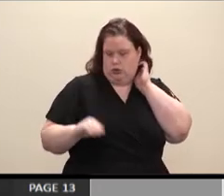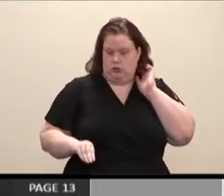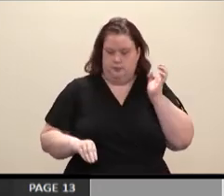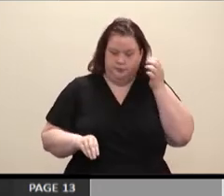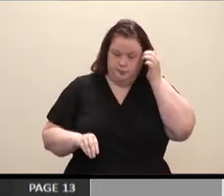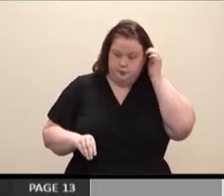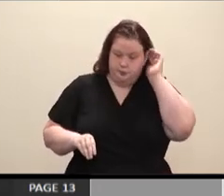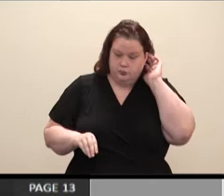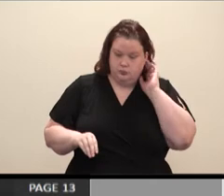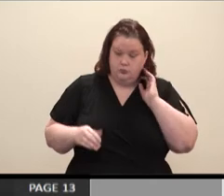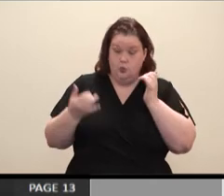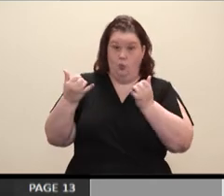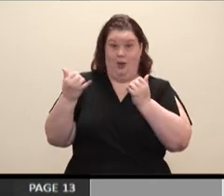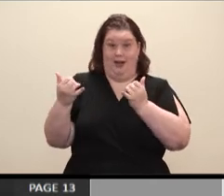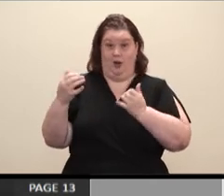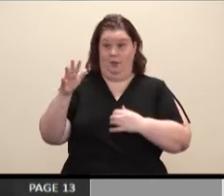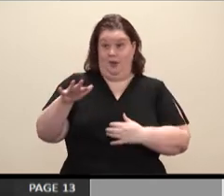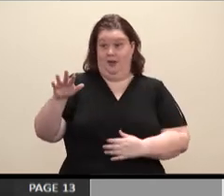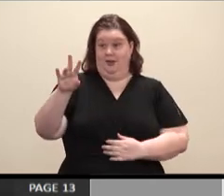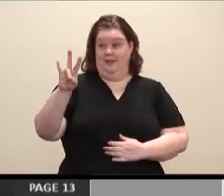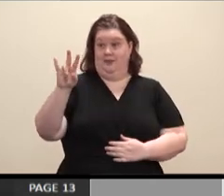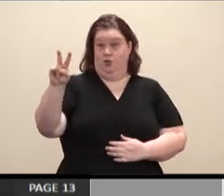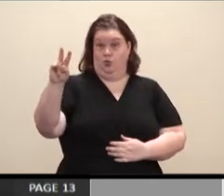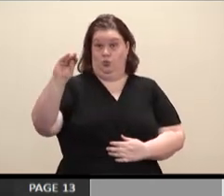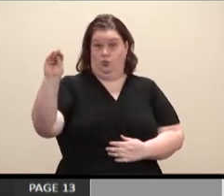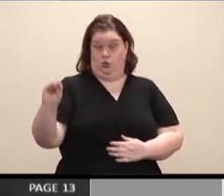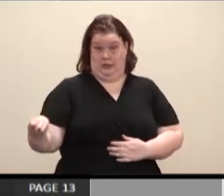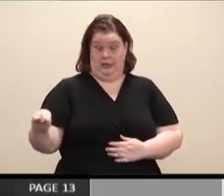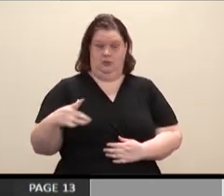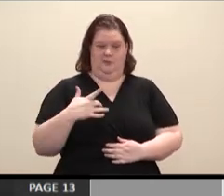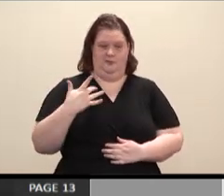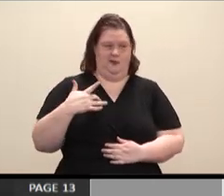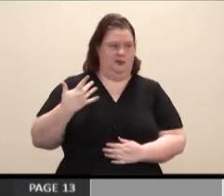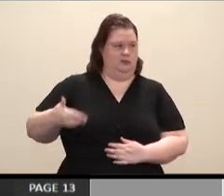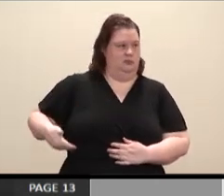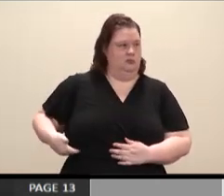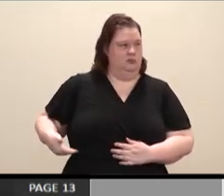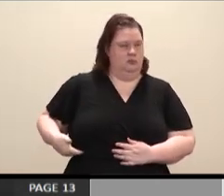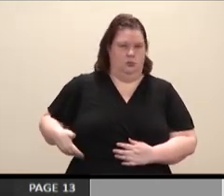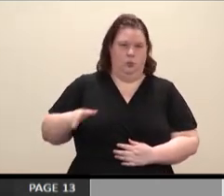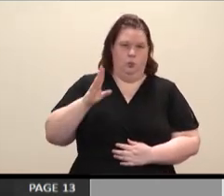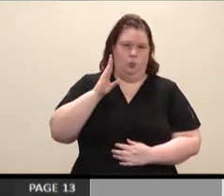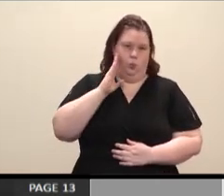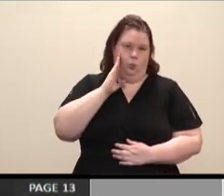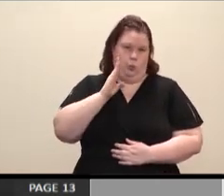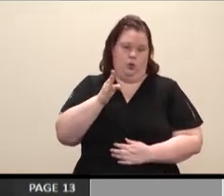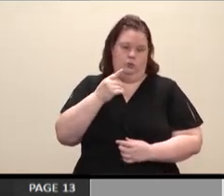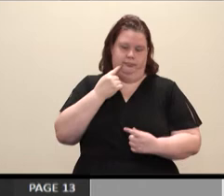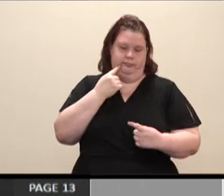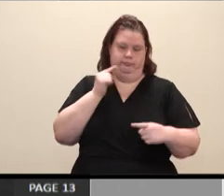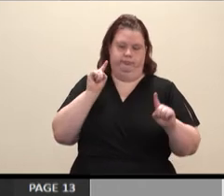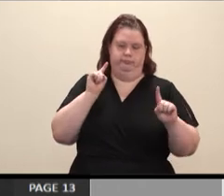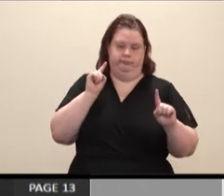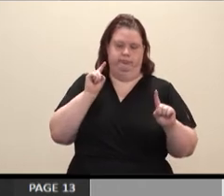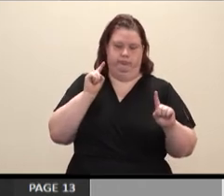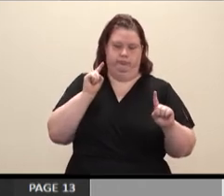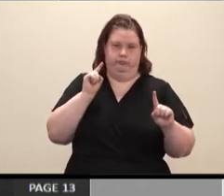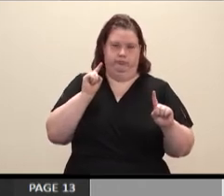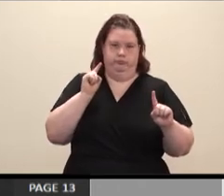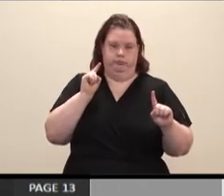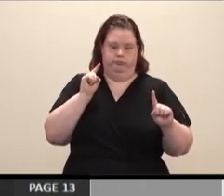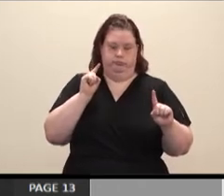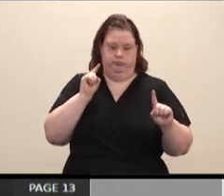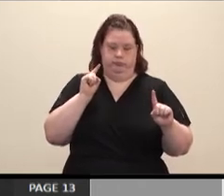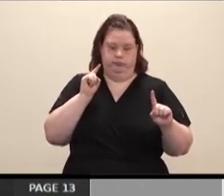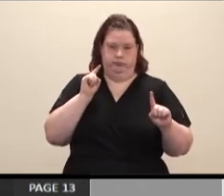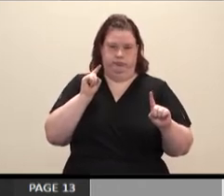above that right now. We're about 72% right now, so we feel like we will be able to make that in the six weeks, but we